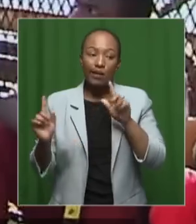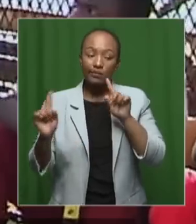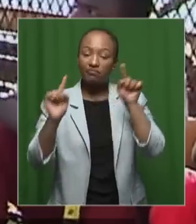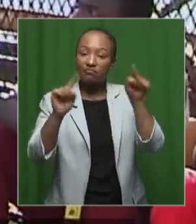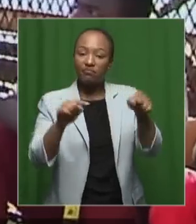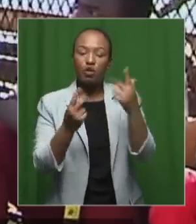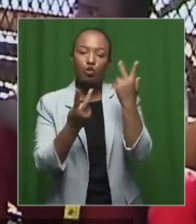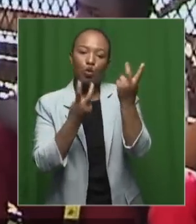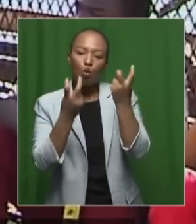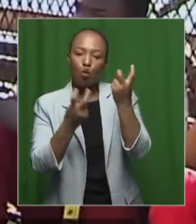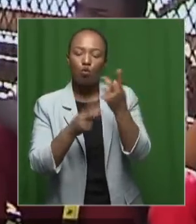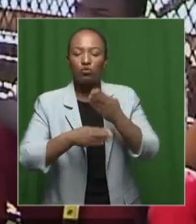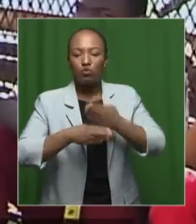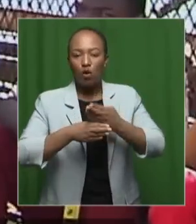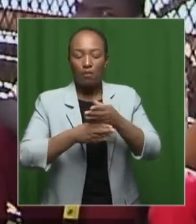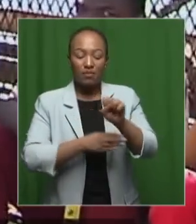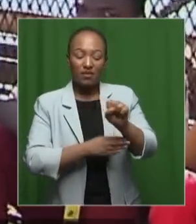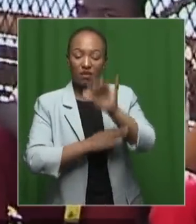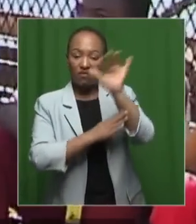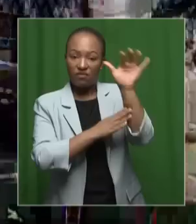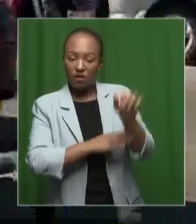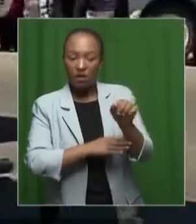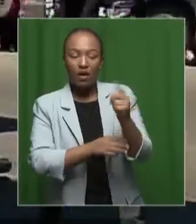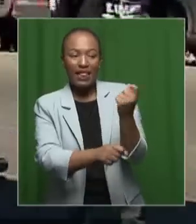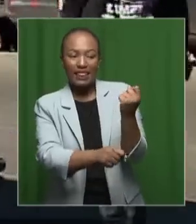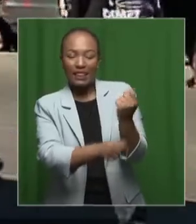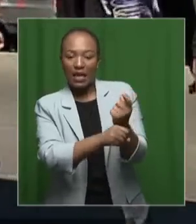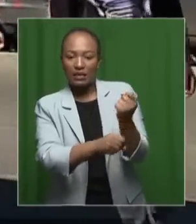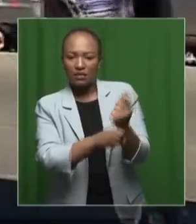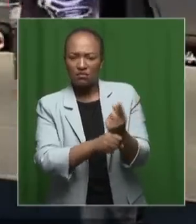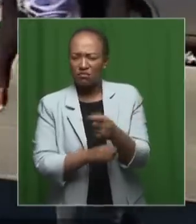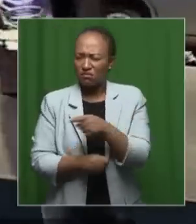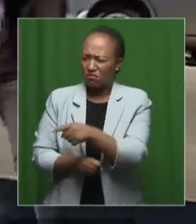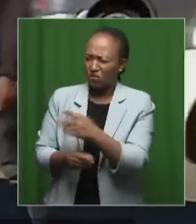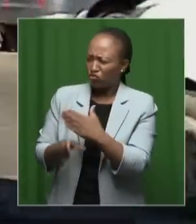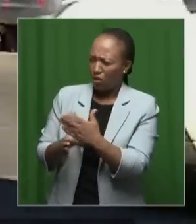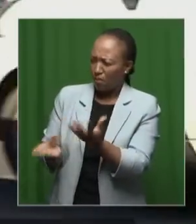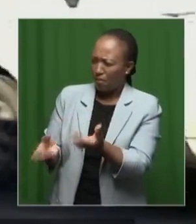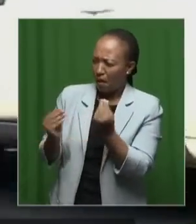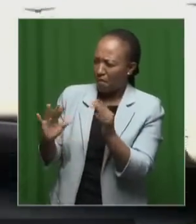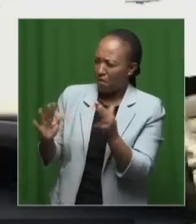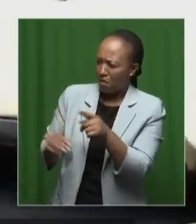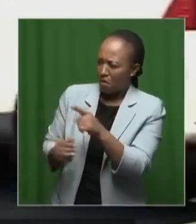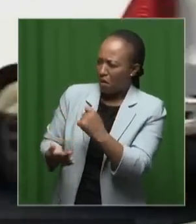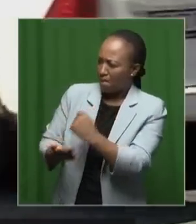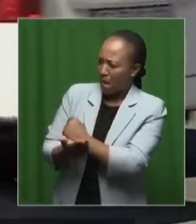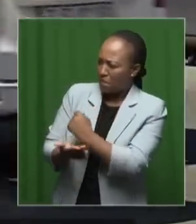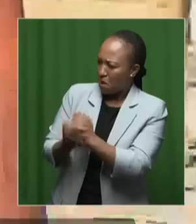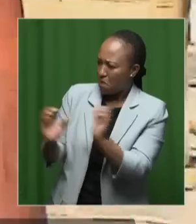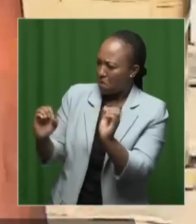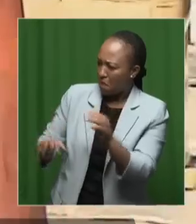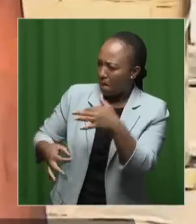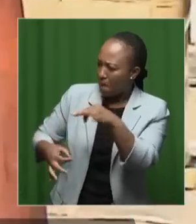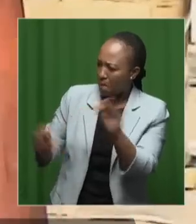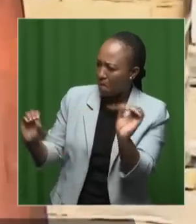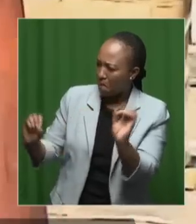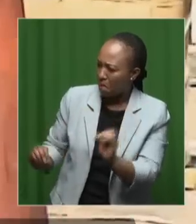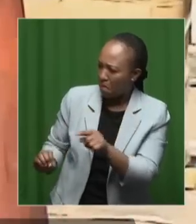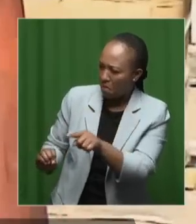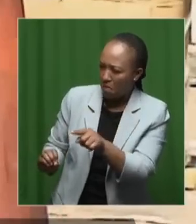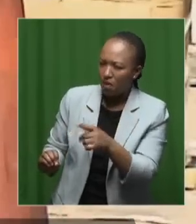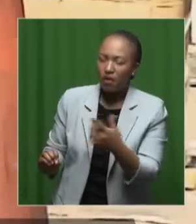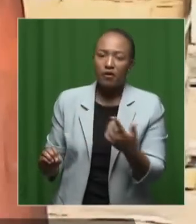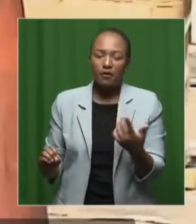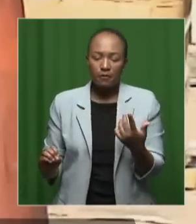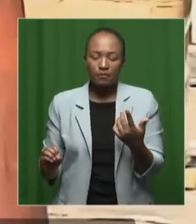sir. You want to go and find job? Tax rank. But how are you going to find job whereas you don't have papers? We are